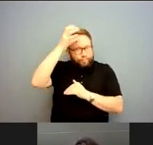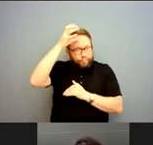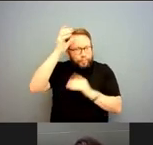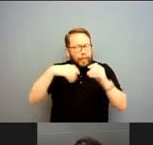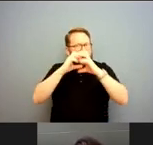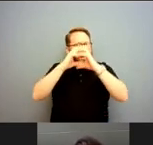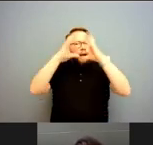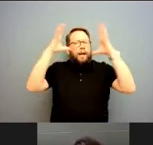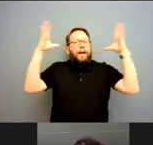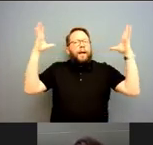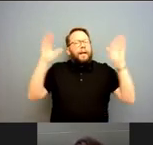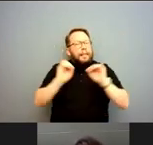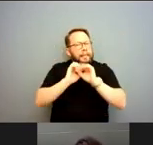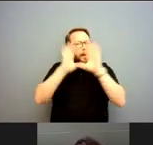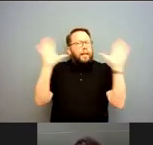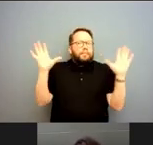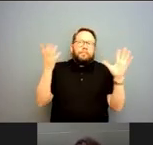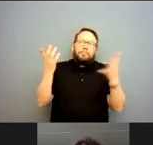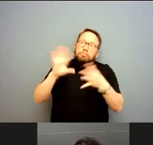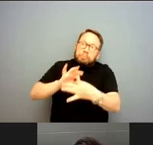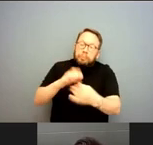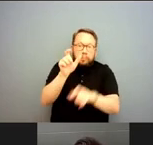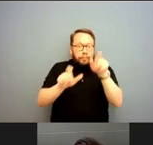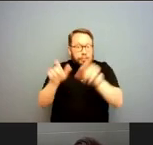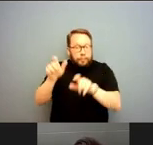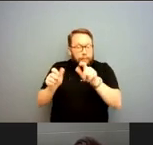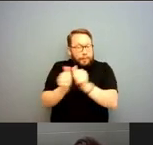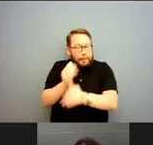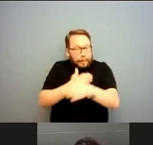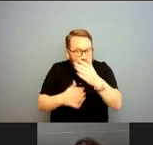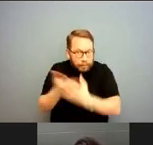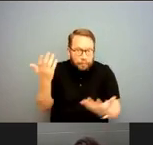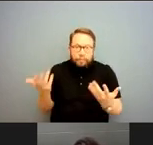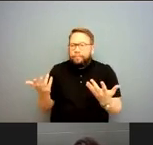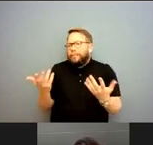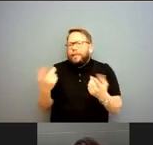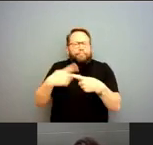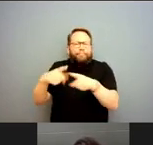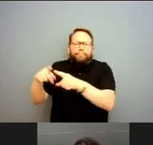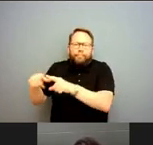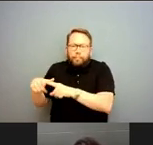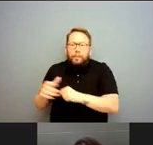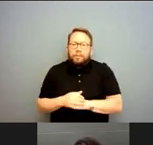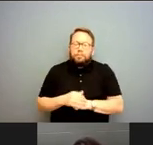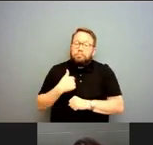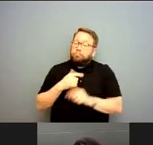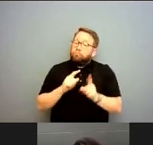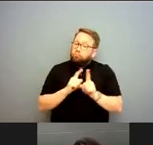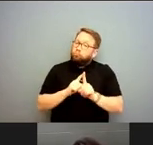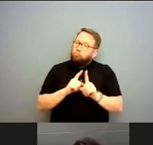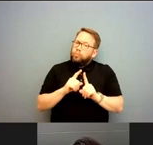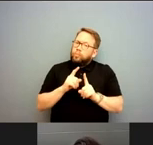To be fair, recently some development has happened and few publications have been published on this